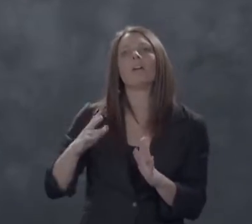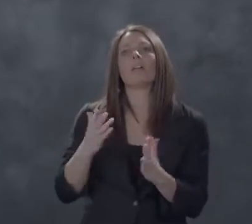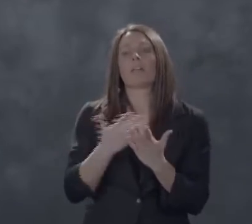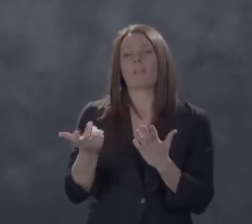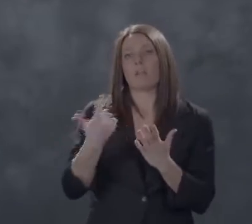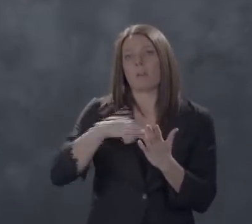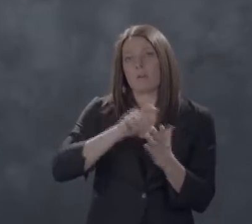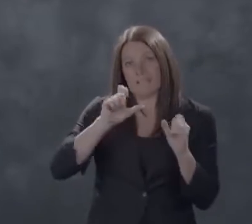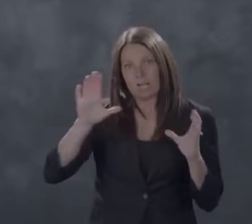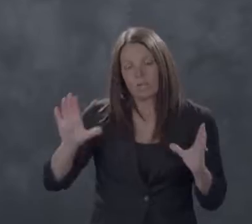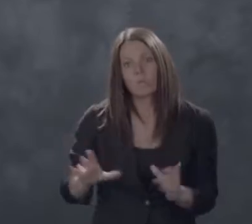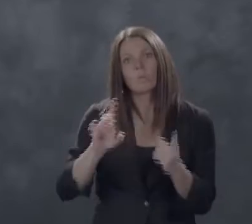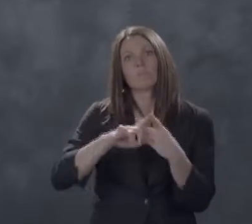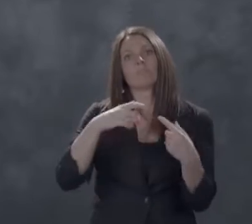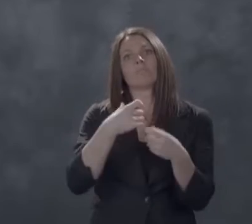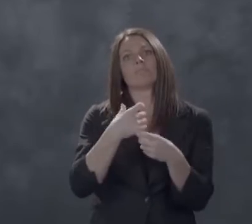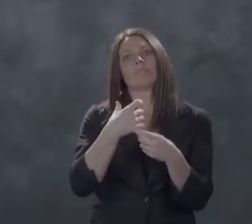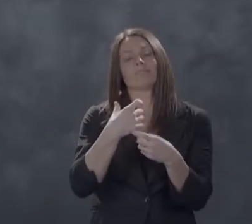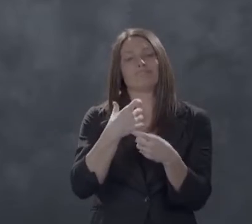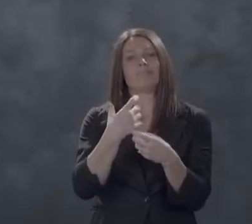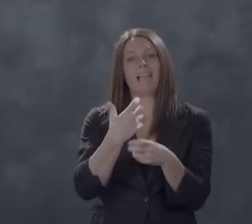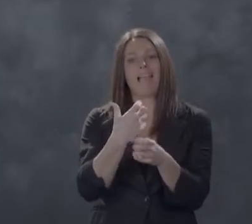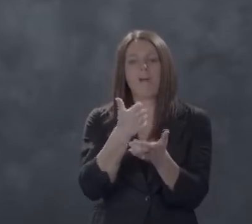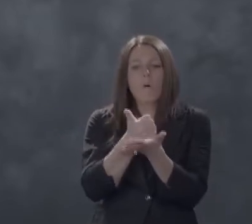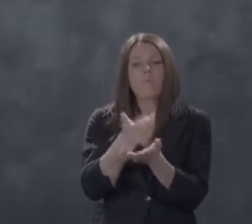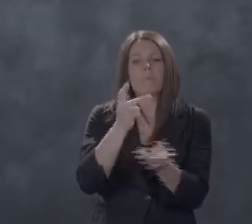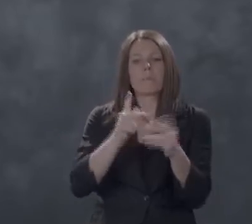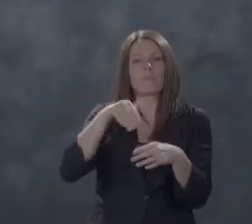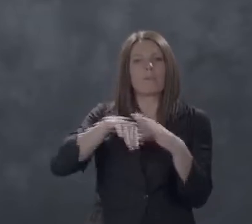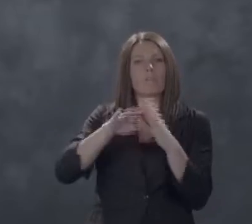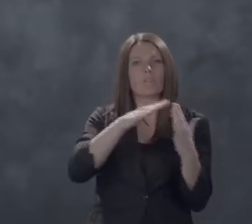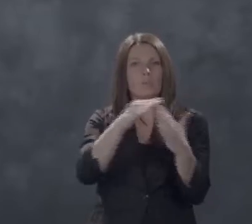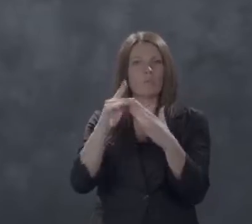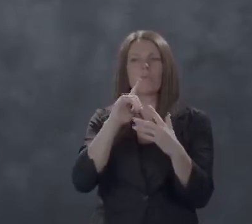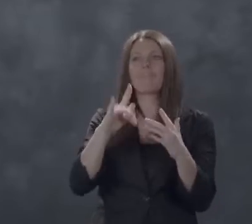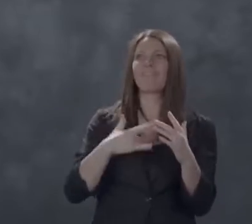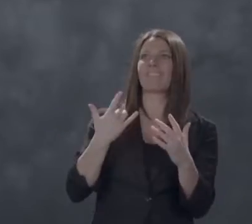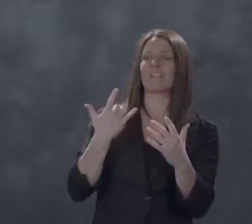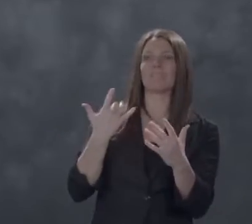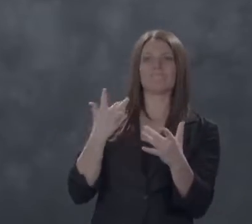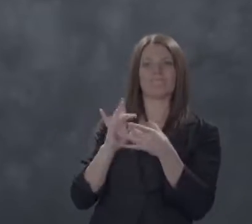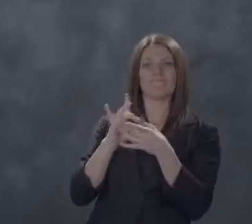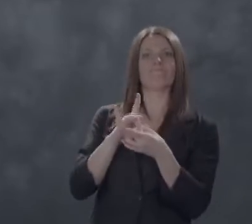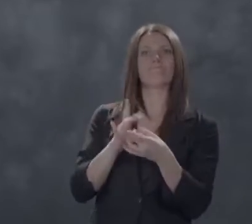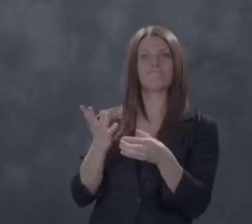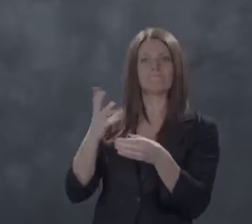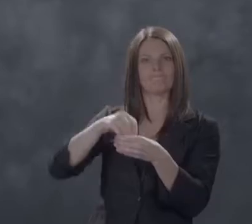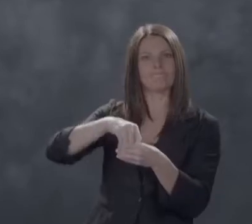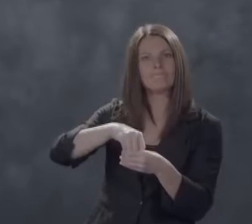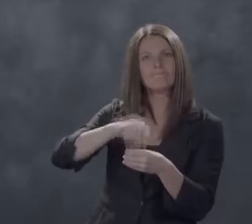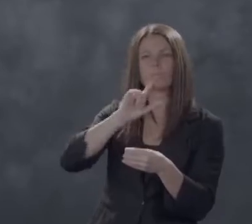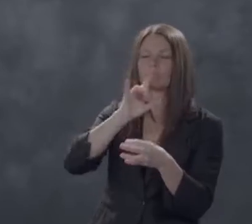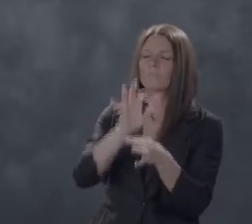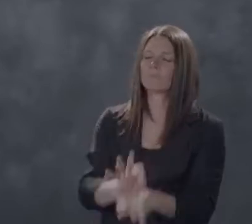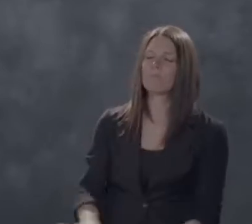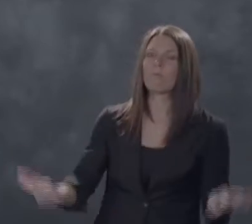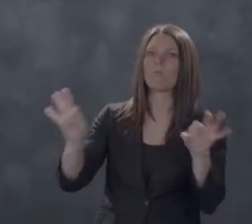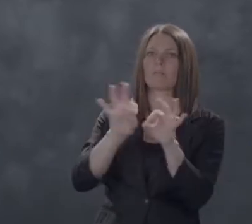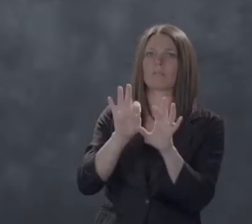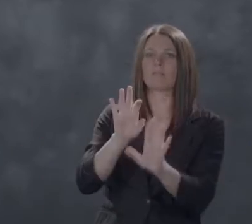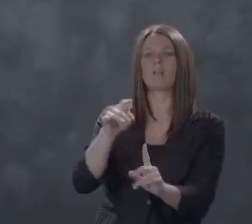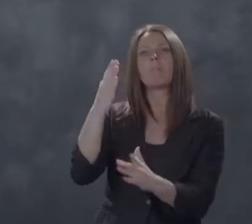do to make this people within our community feel like they belong. That is so important, and part